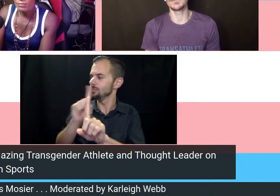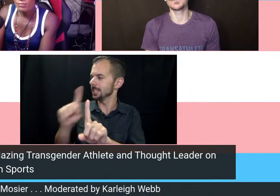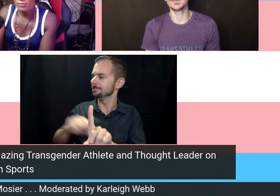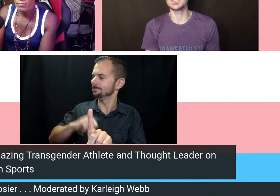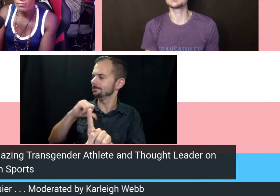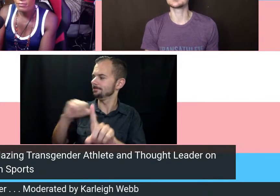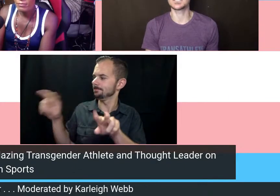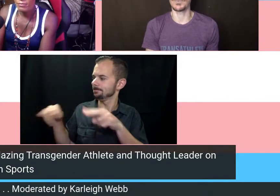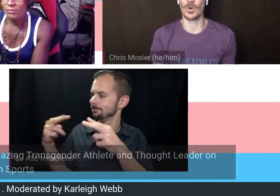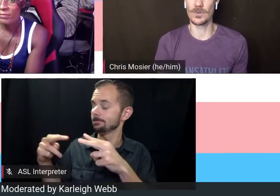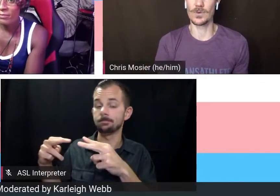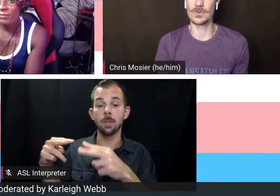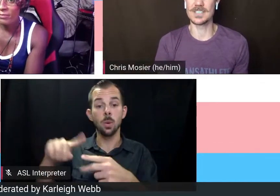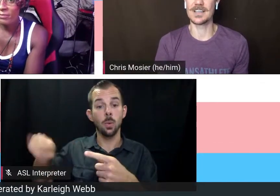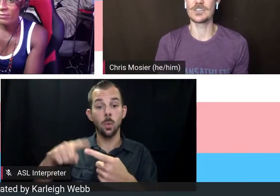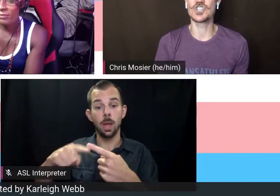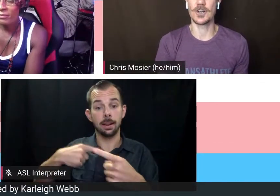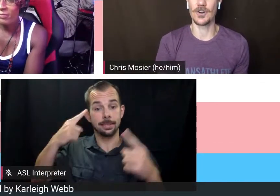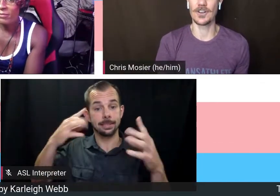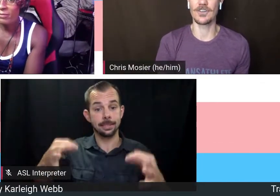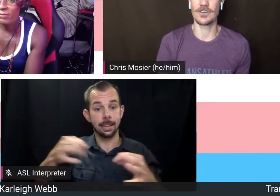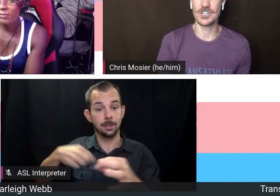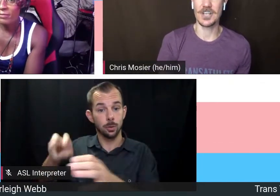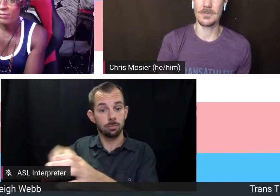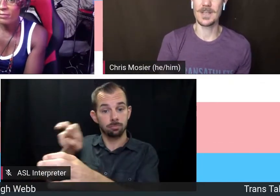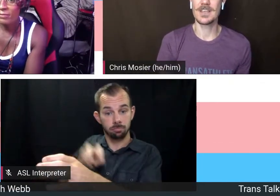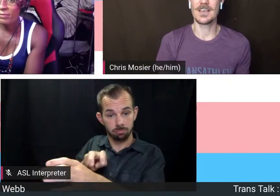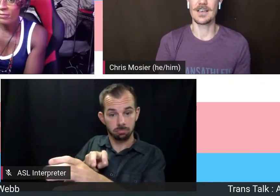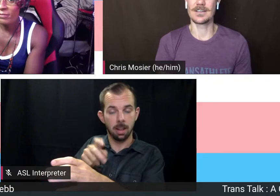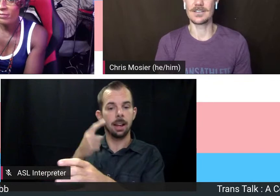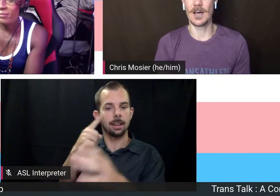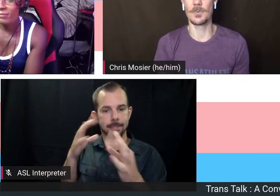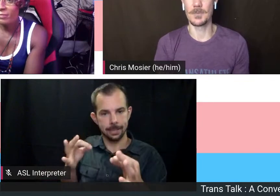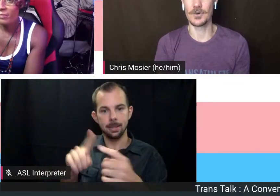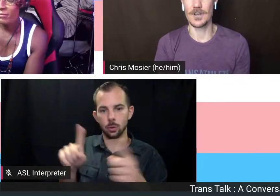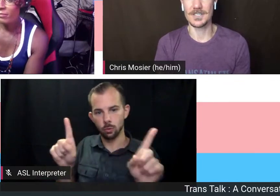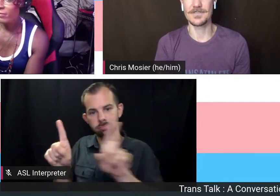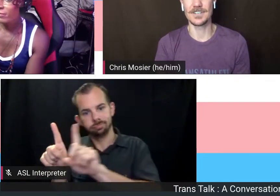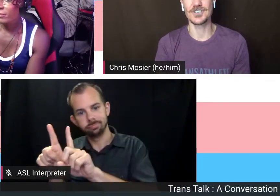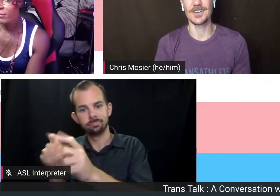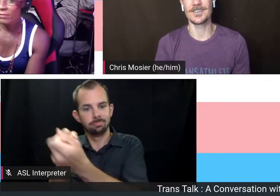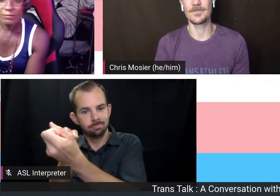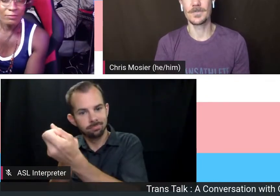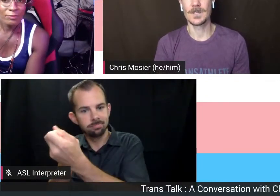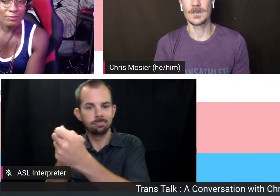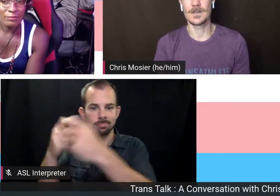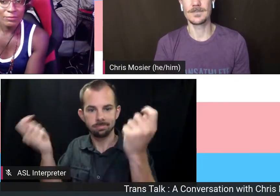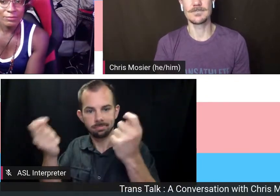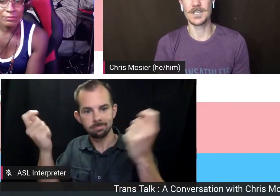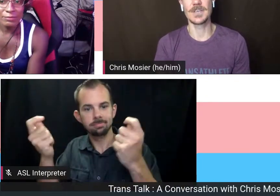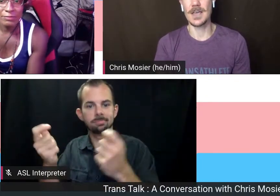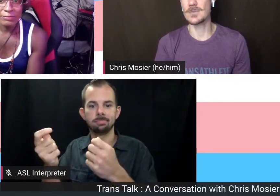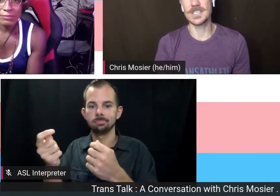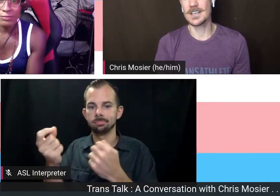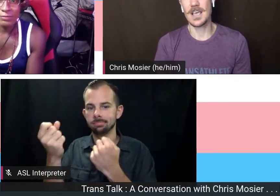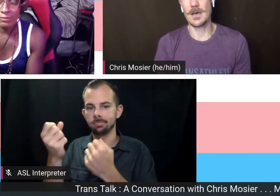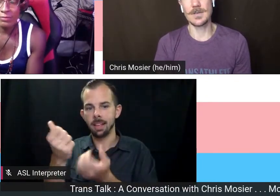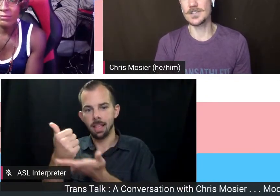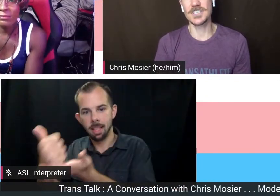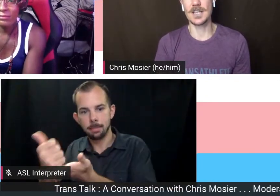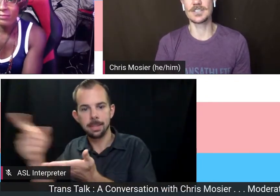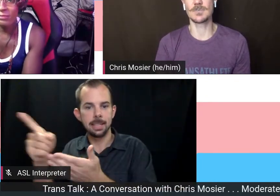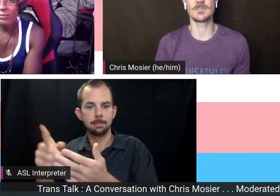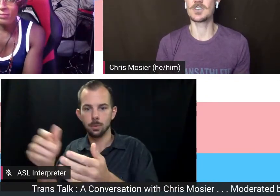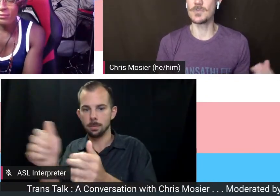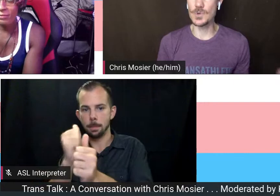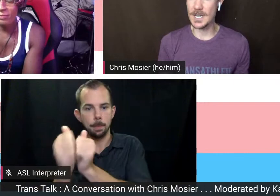to be able to be his support crew, to then cheer and encourage him and help him across the finish line. So yeah,